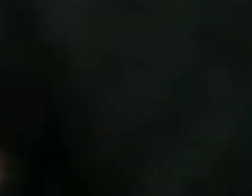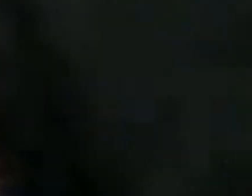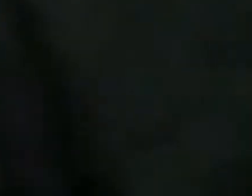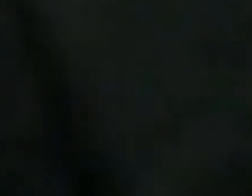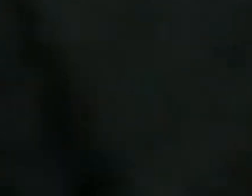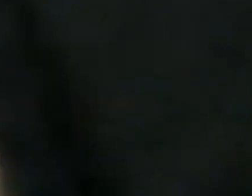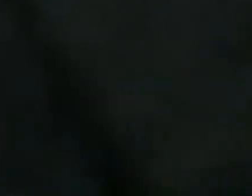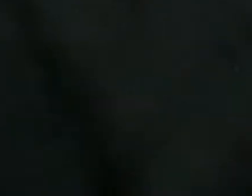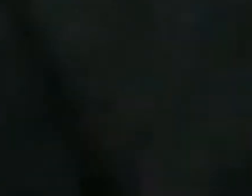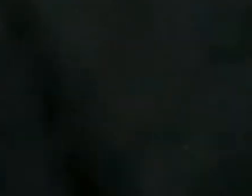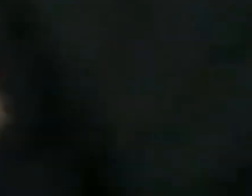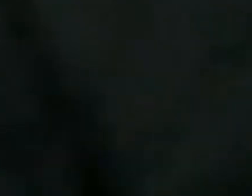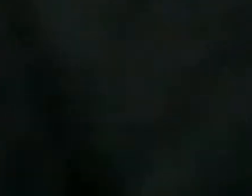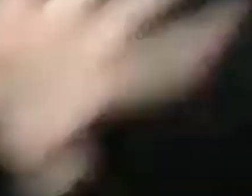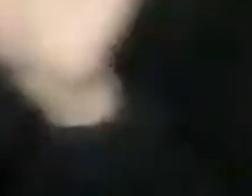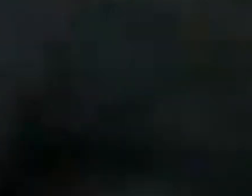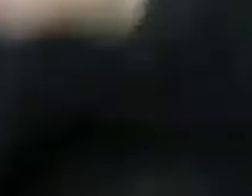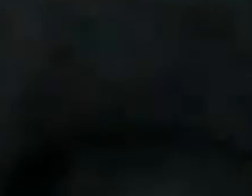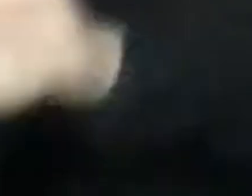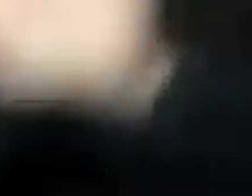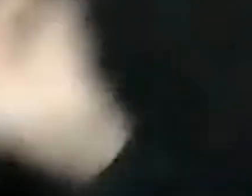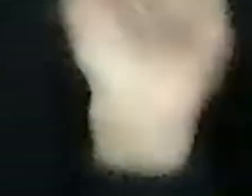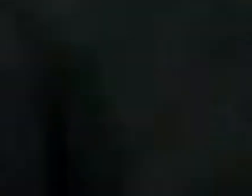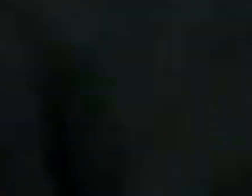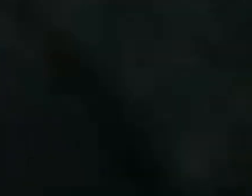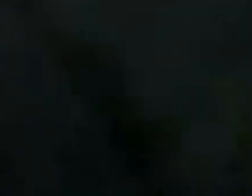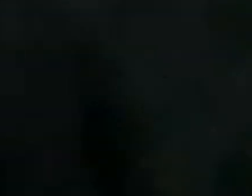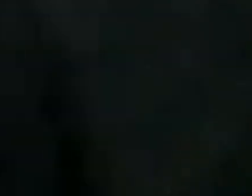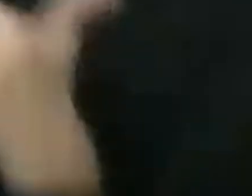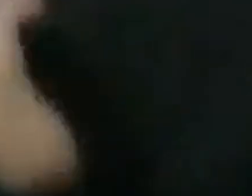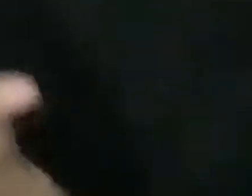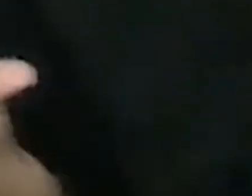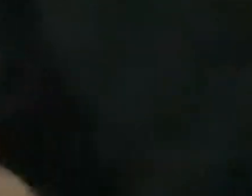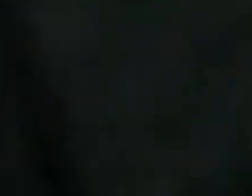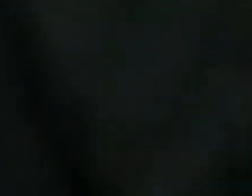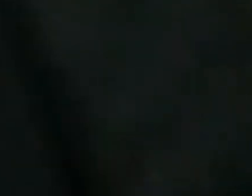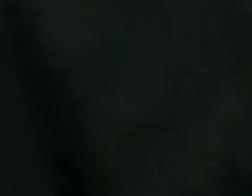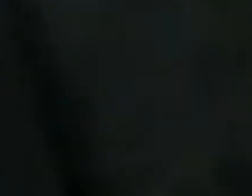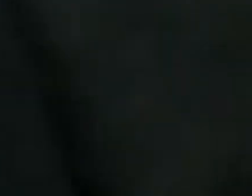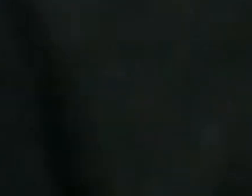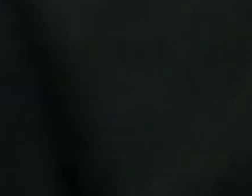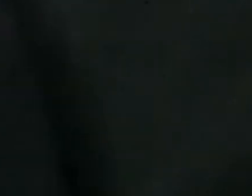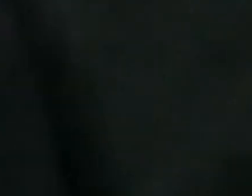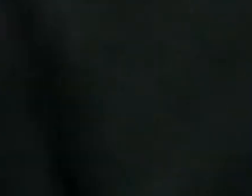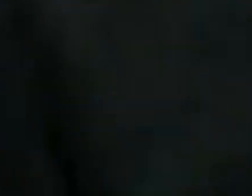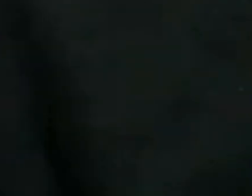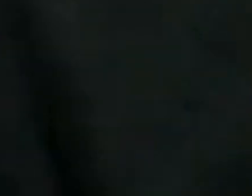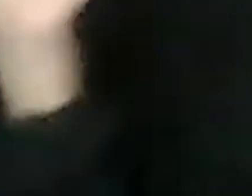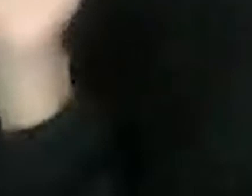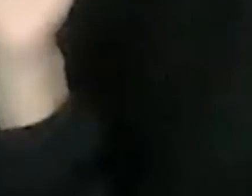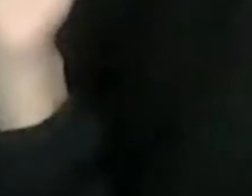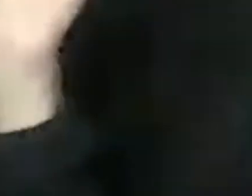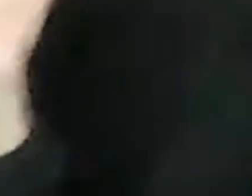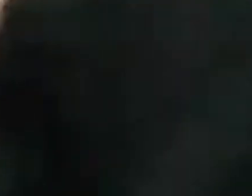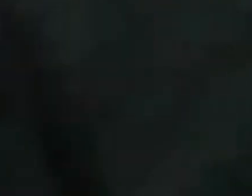maker. How many of you are change makers? Hopefully all of you are saying, yes, I am. So I just think that's super cool. I just learned